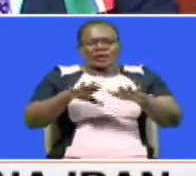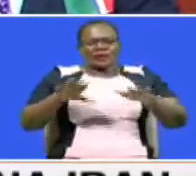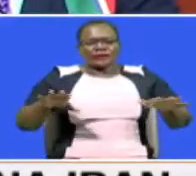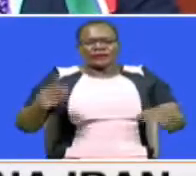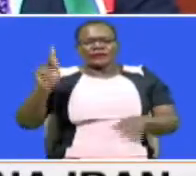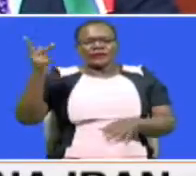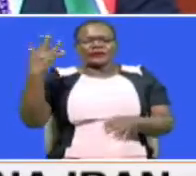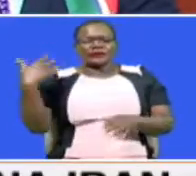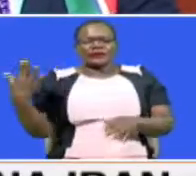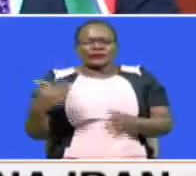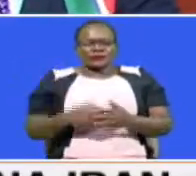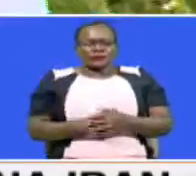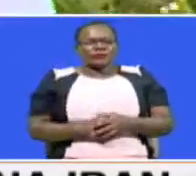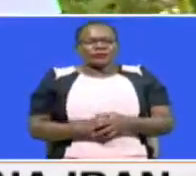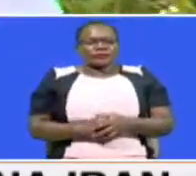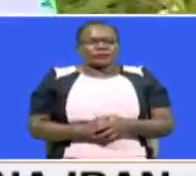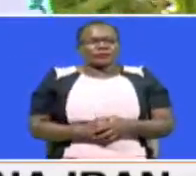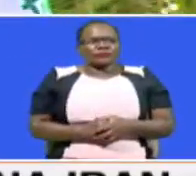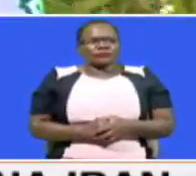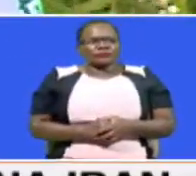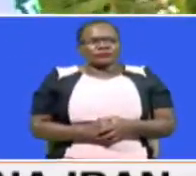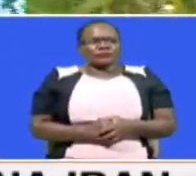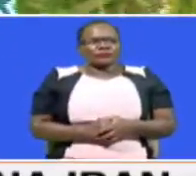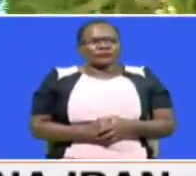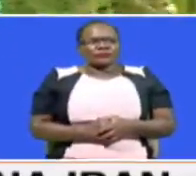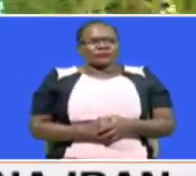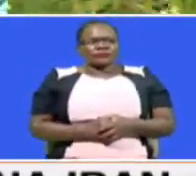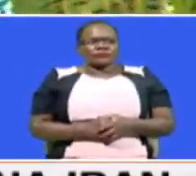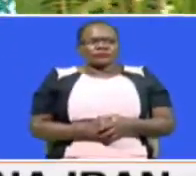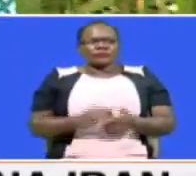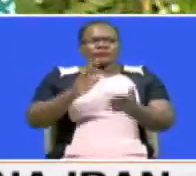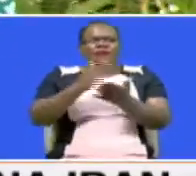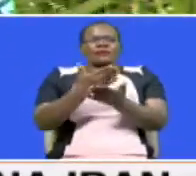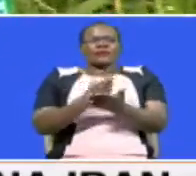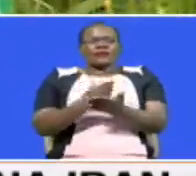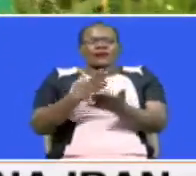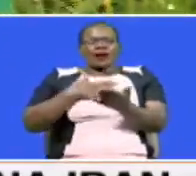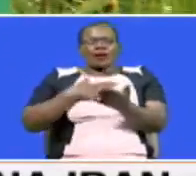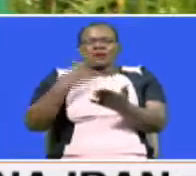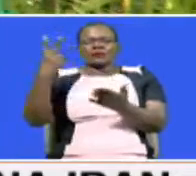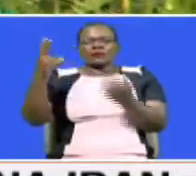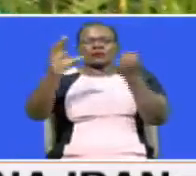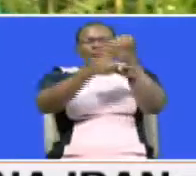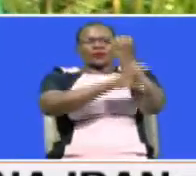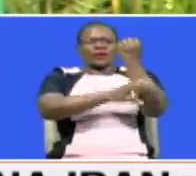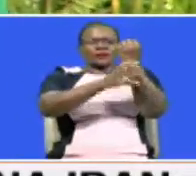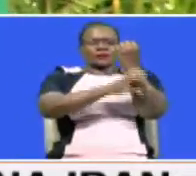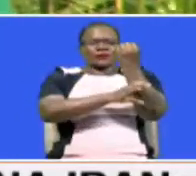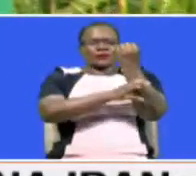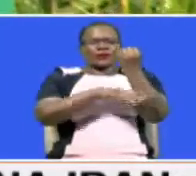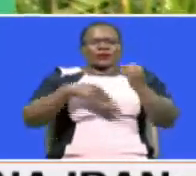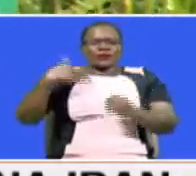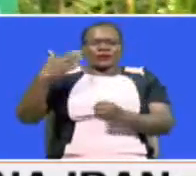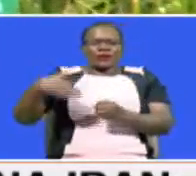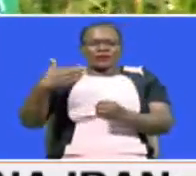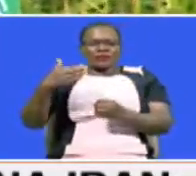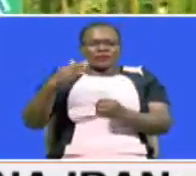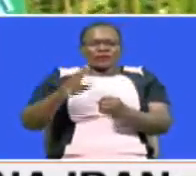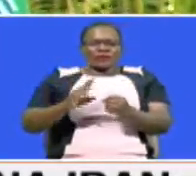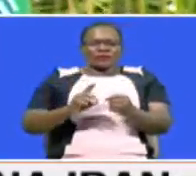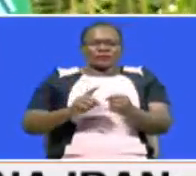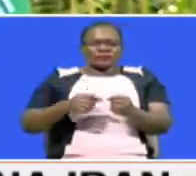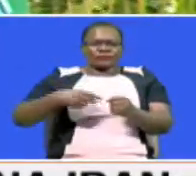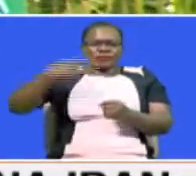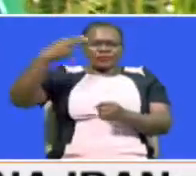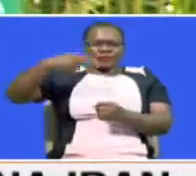Kenya katika nchi za kigeni. The trade volumes between our two countries have been on a steady upward